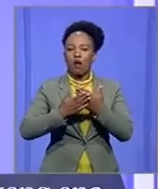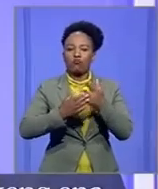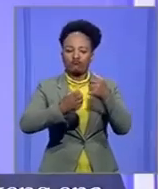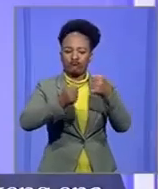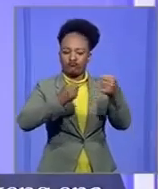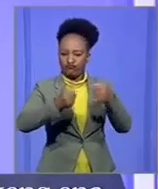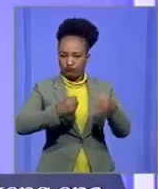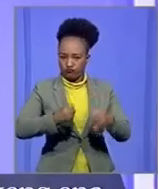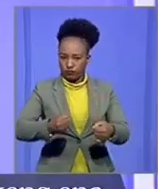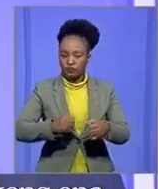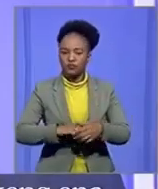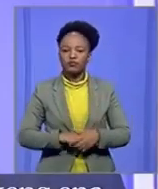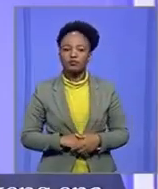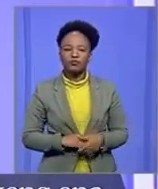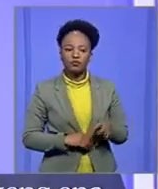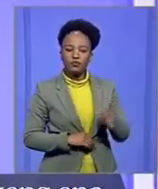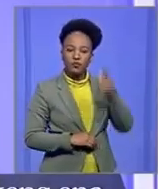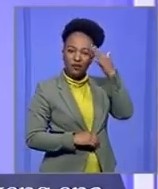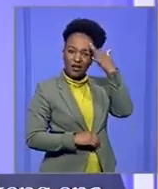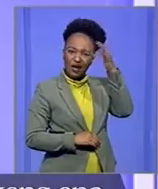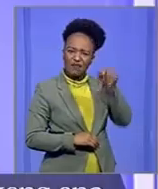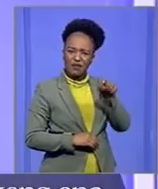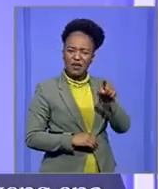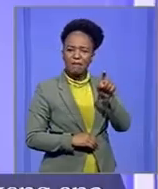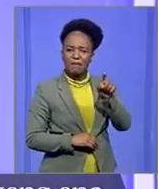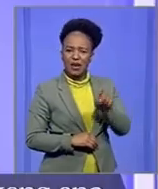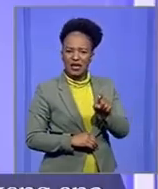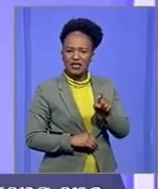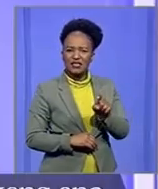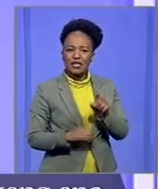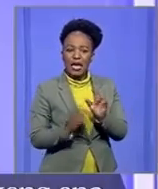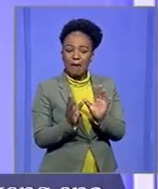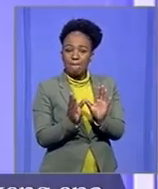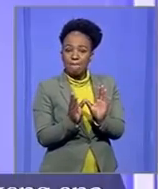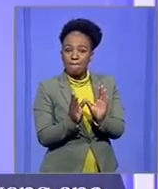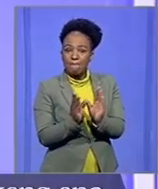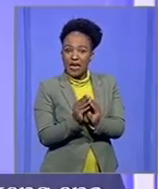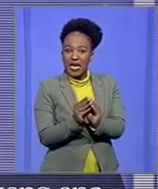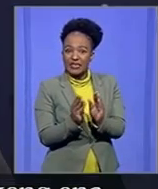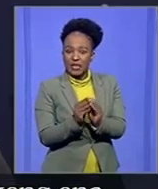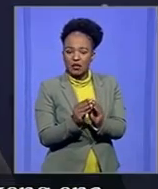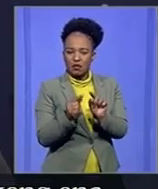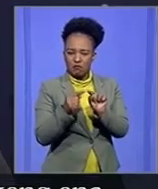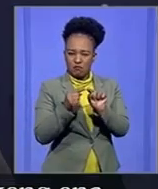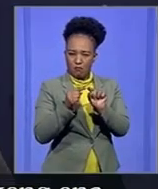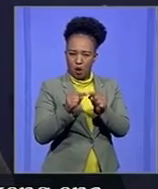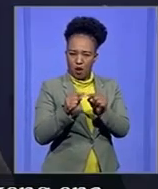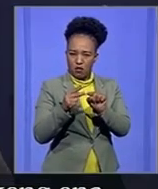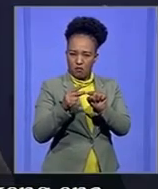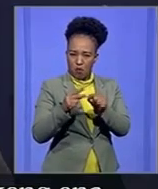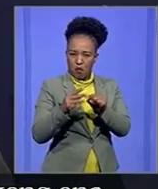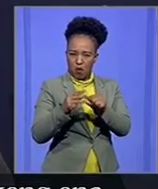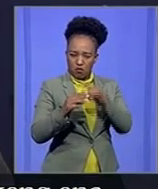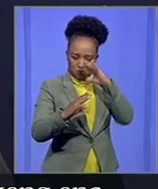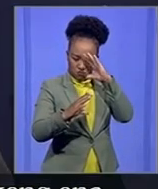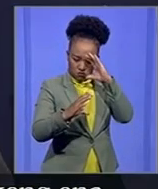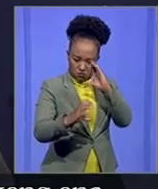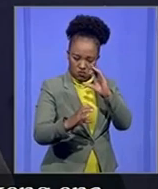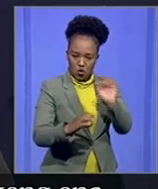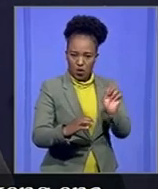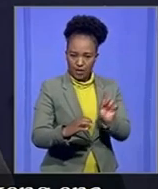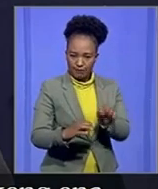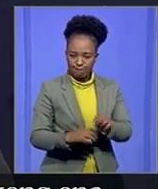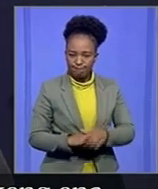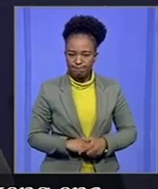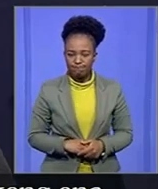dintlha di feng tse itseng tseo mmuso o lokelang ho di tsepamisetsa maikutlo kopanong ena? Go tla bo go lebeletse yona taba ya gore go na le seo